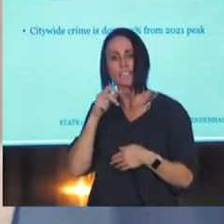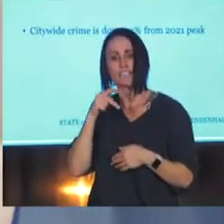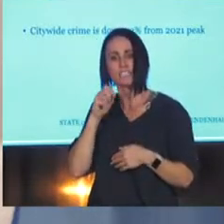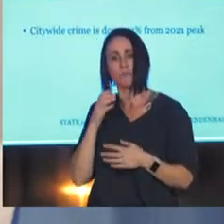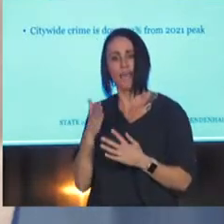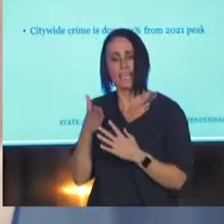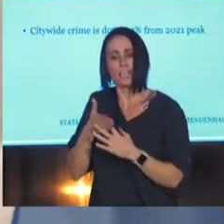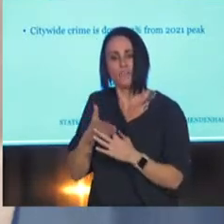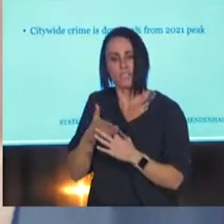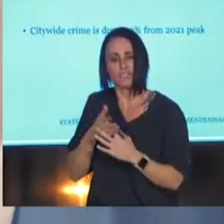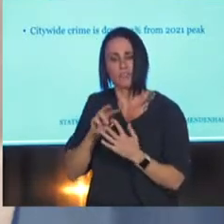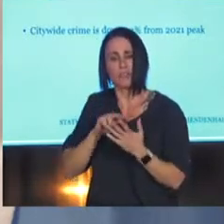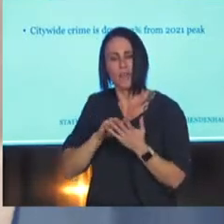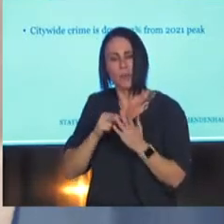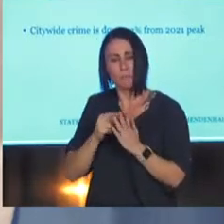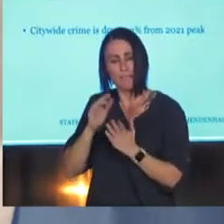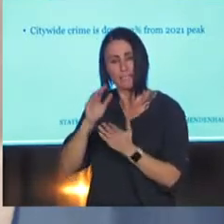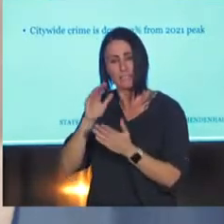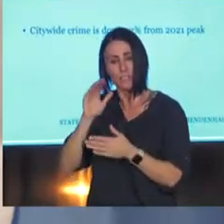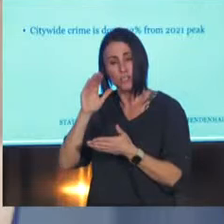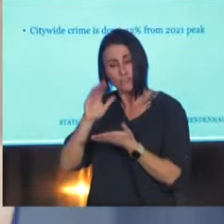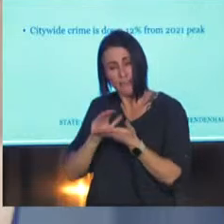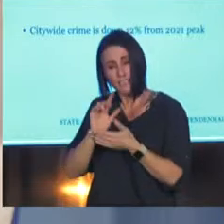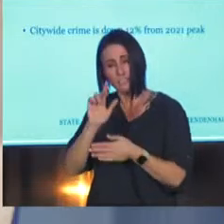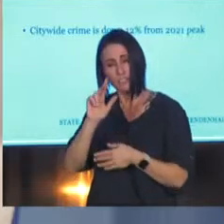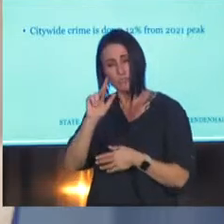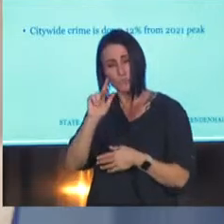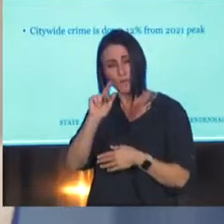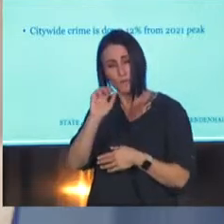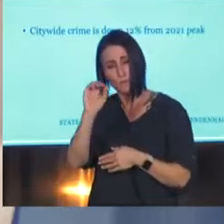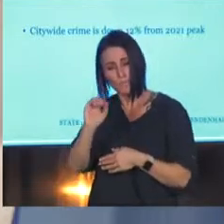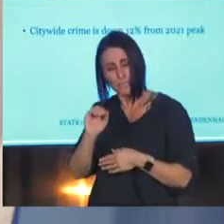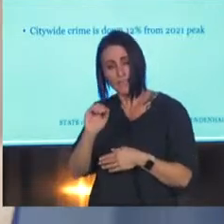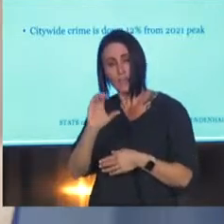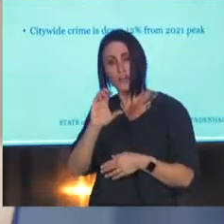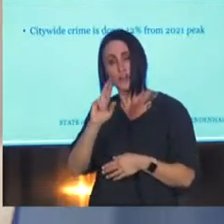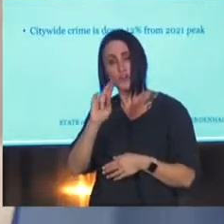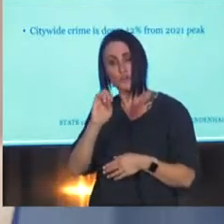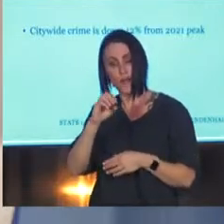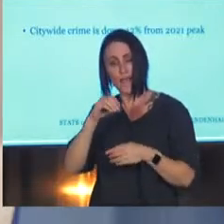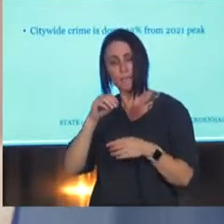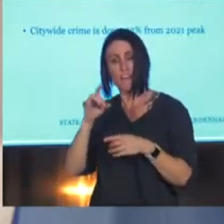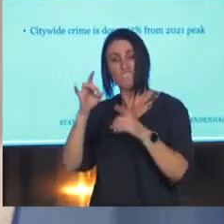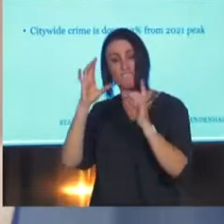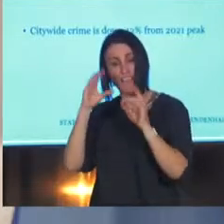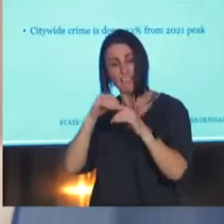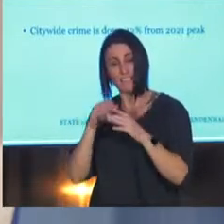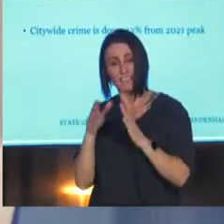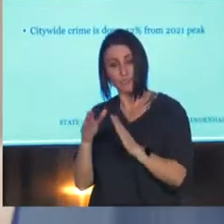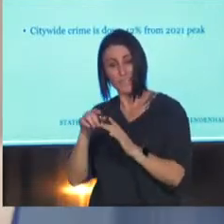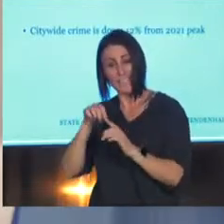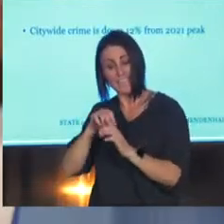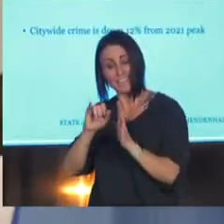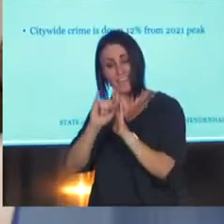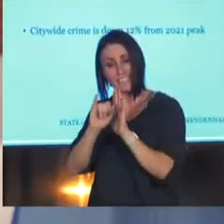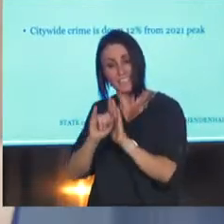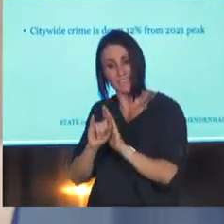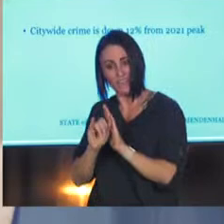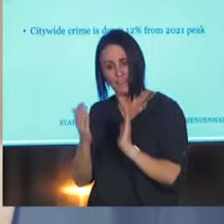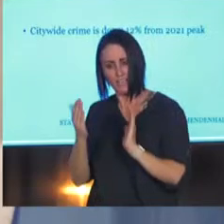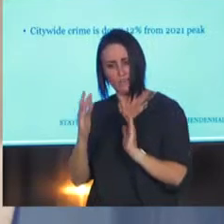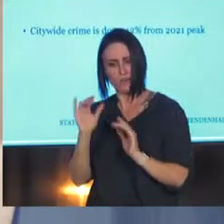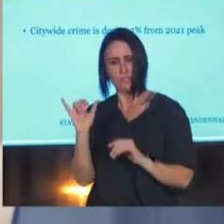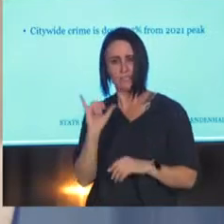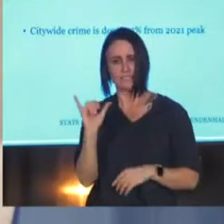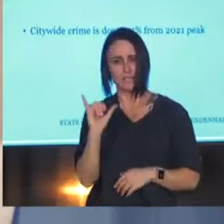intervention, has led to 23% reduction in violent street crime in those identified areas compared to the same time